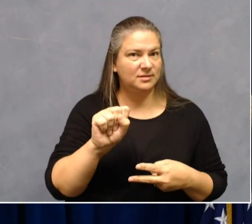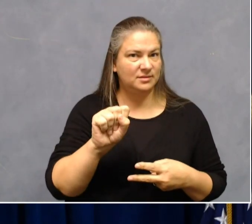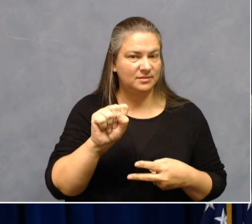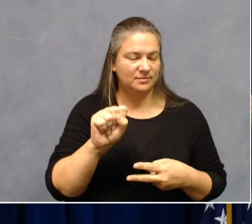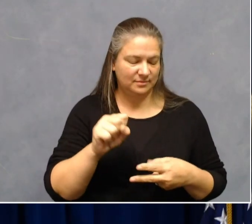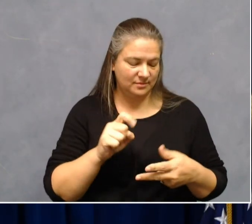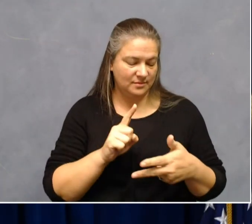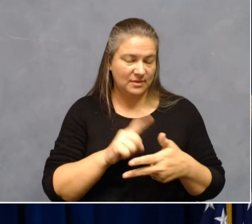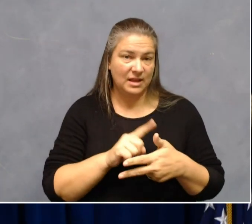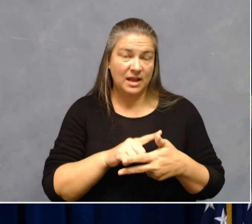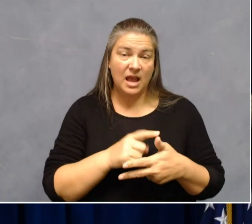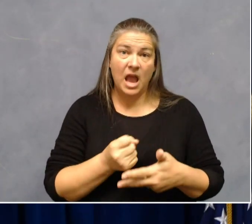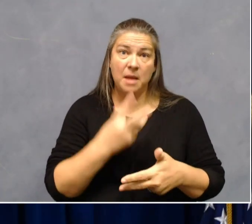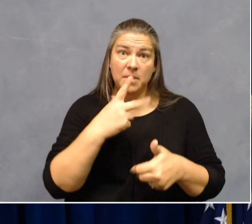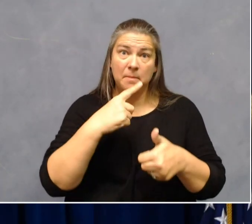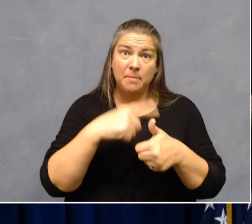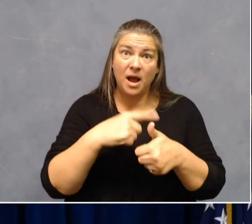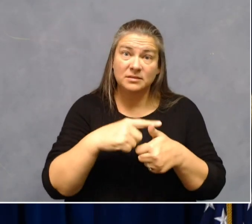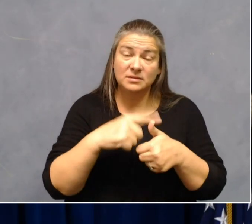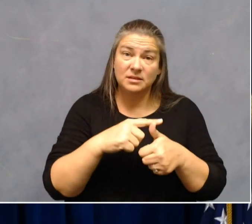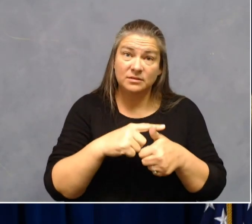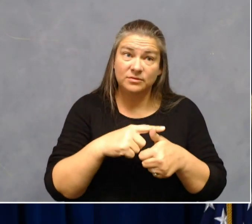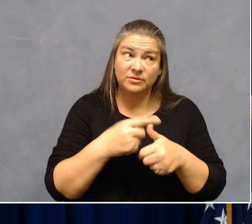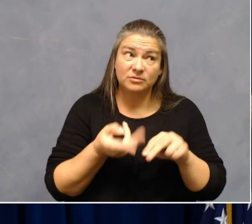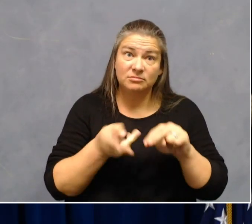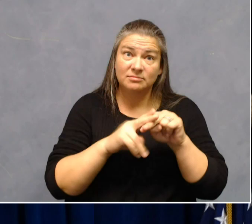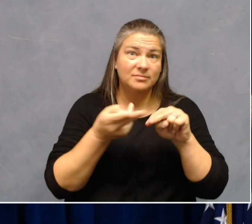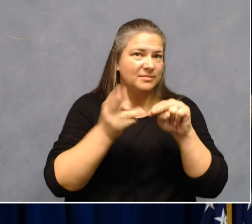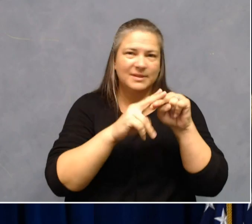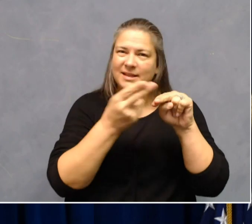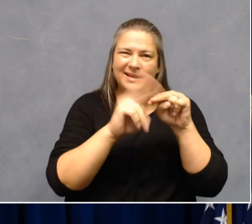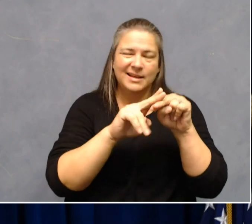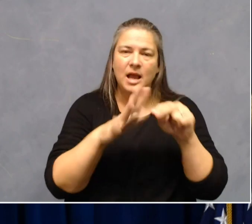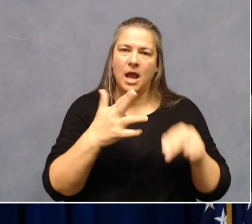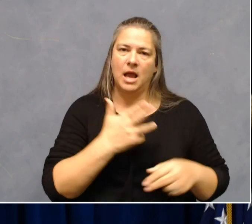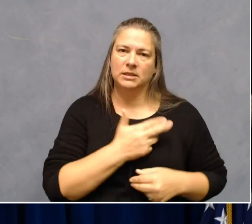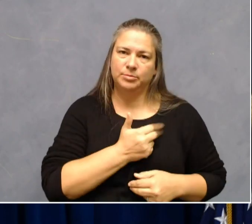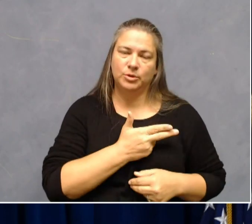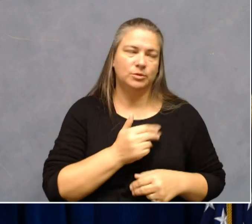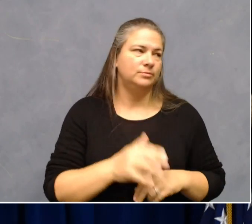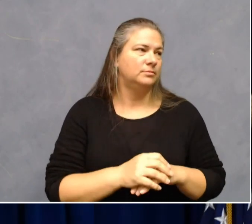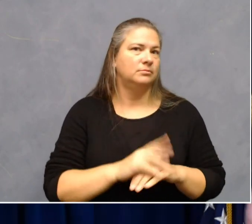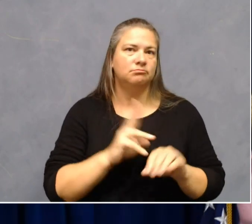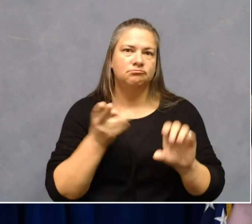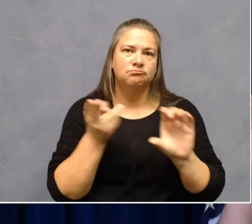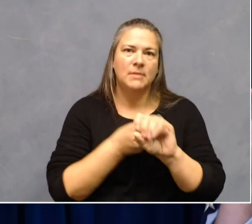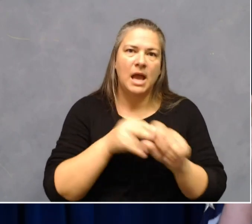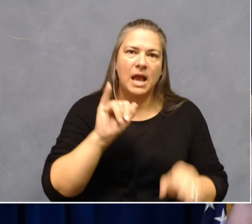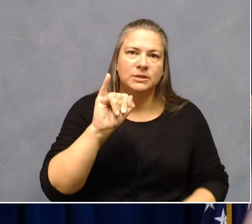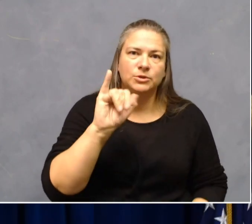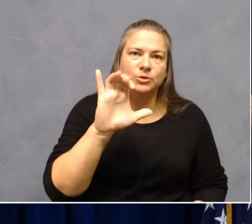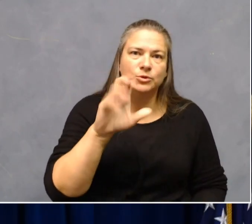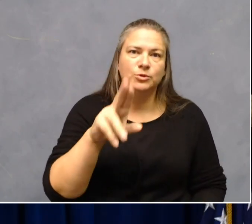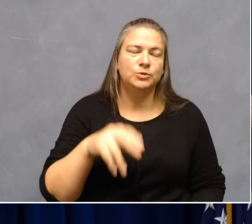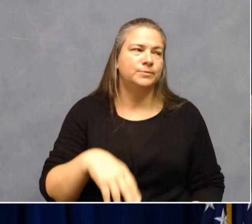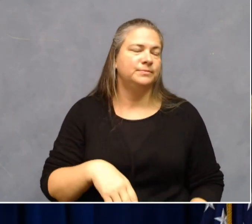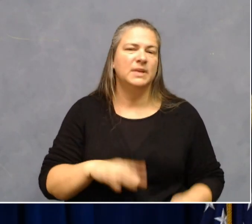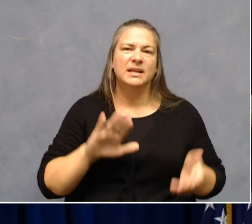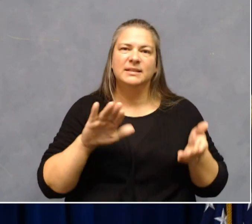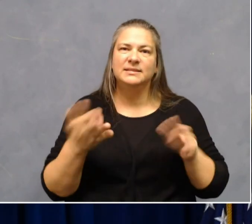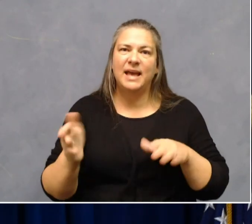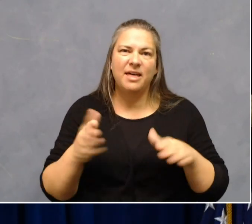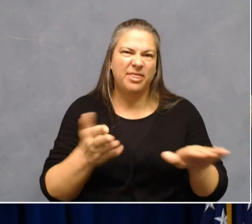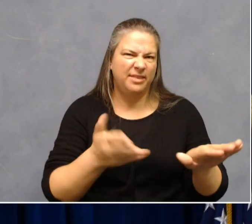up, it's hospitalizations, ICU occupancy, and deaths. Those are all suggestion